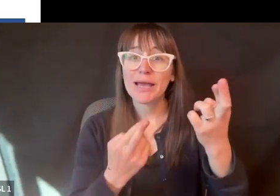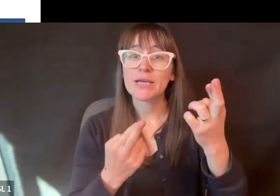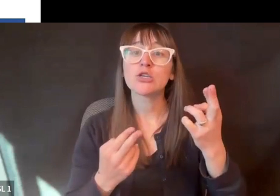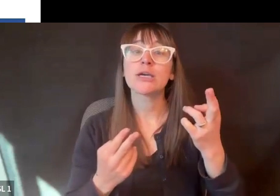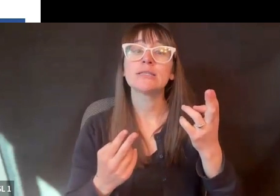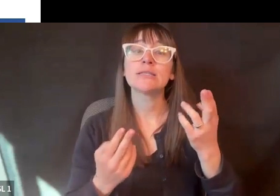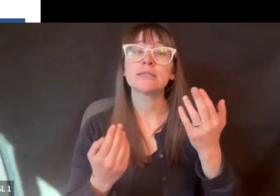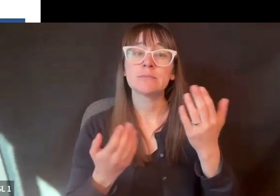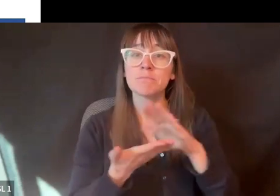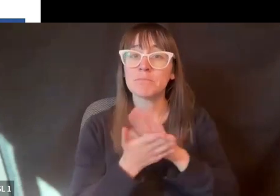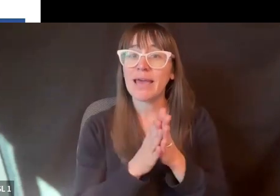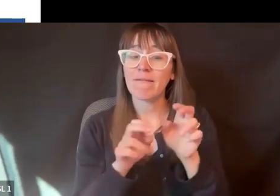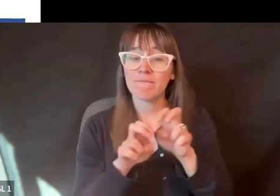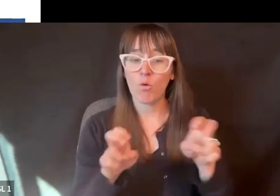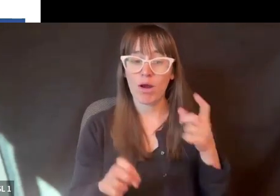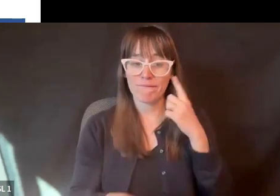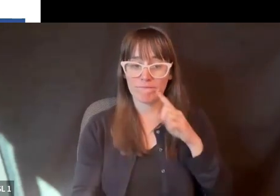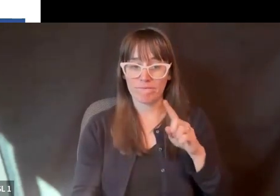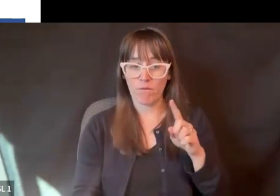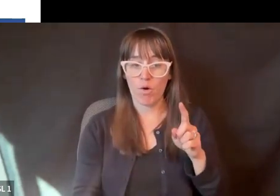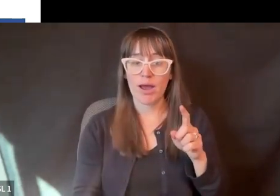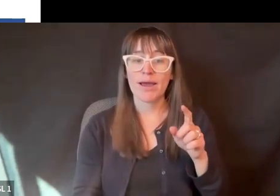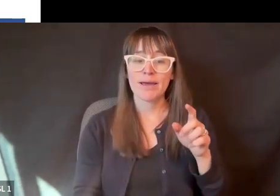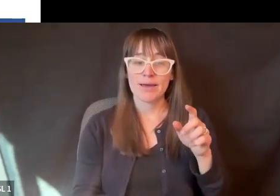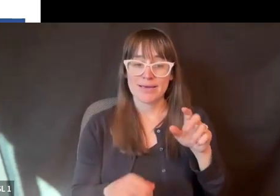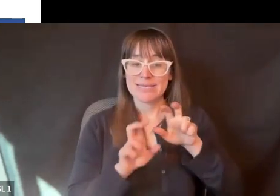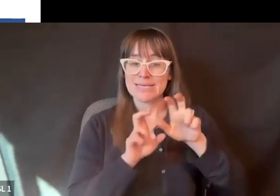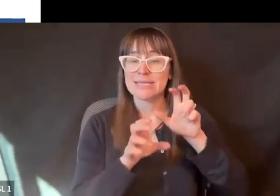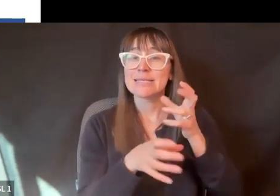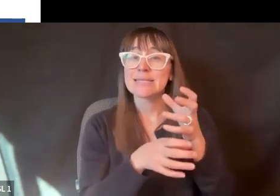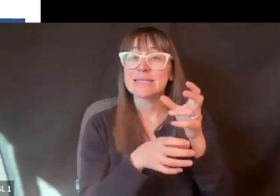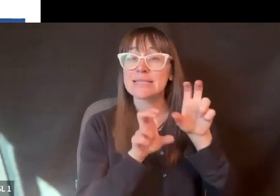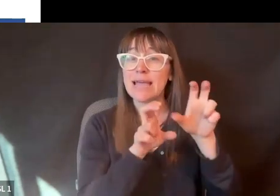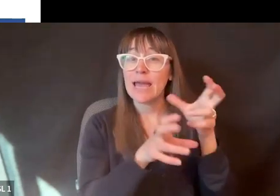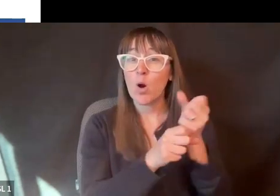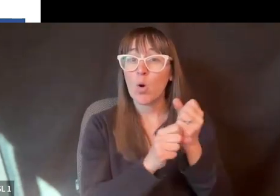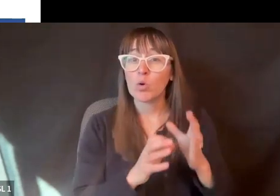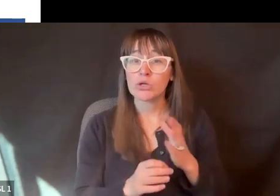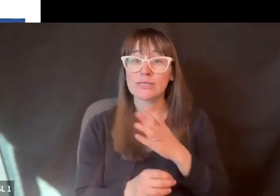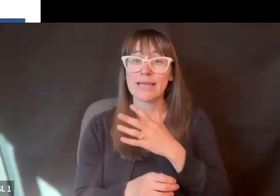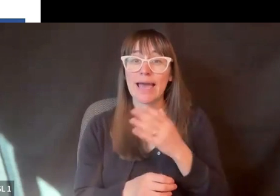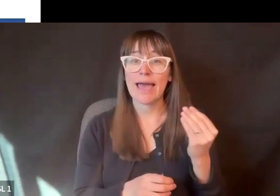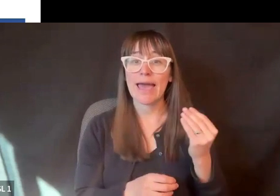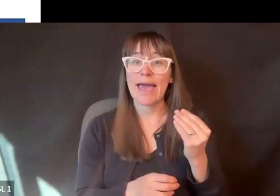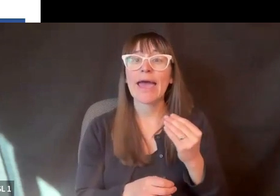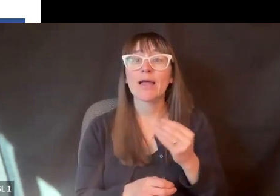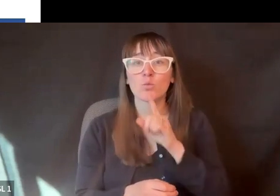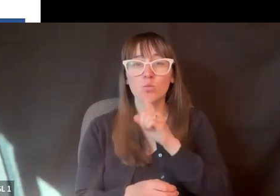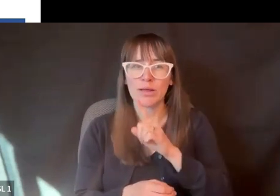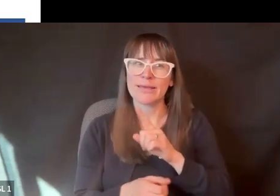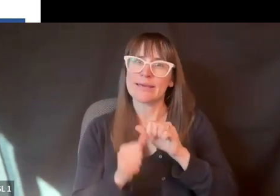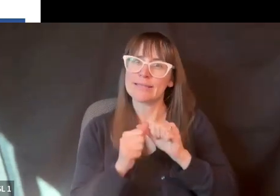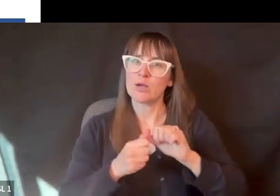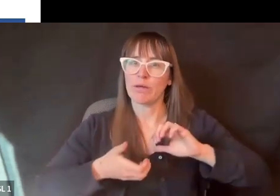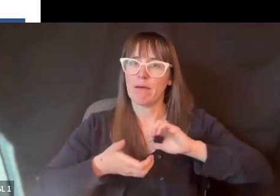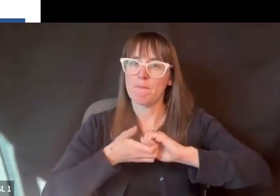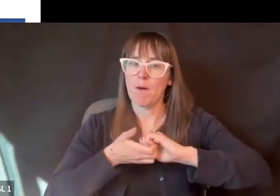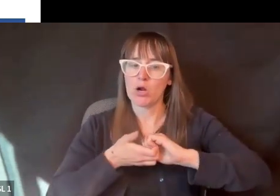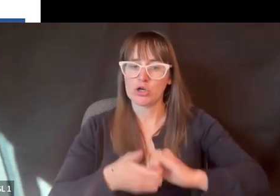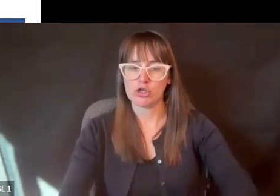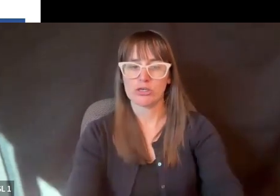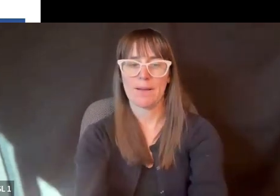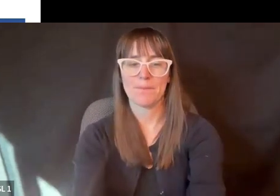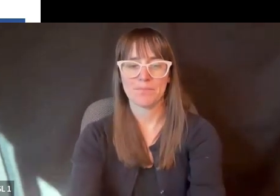recommendations, serving as a forum for stakeholders, and really being that disability and aging partnership at